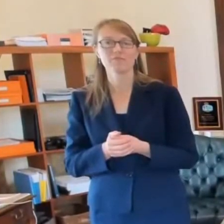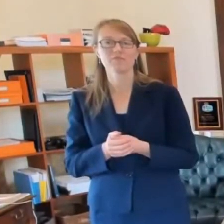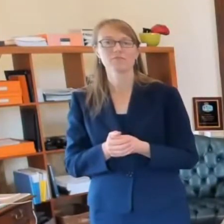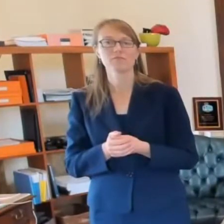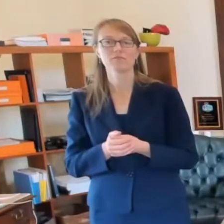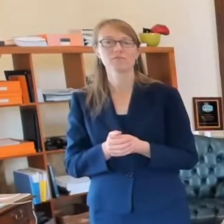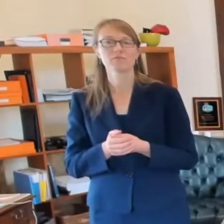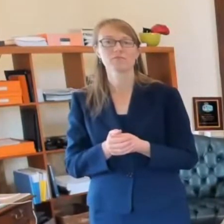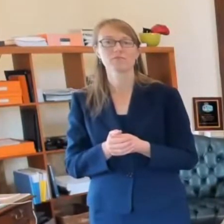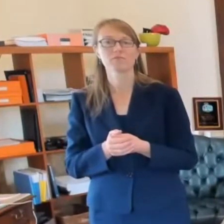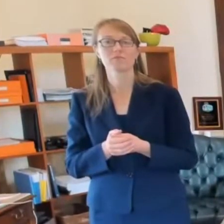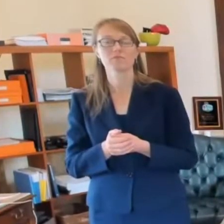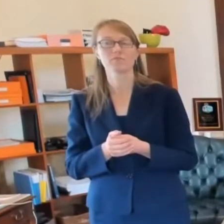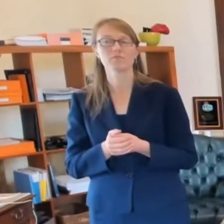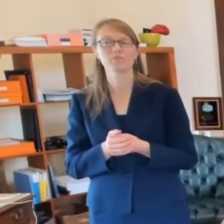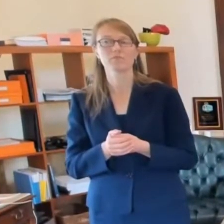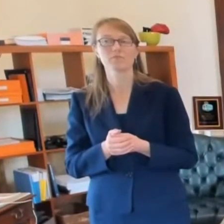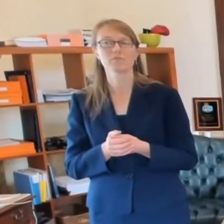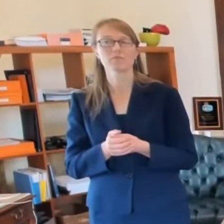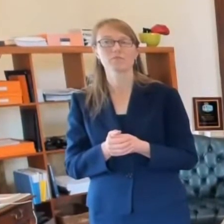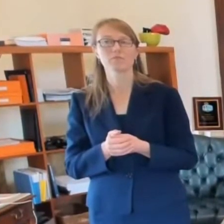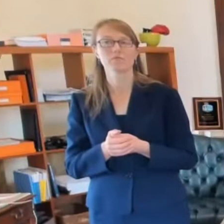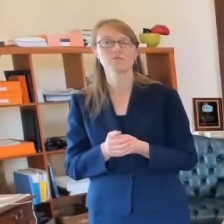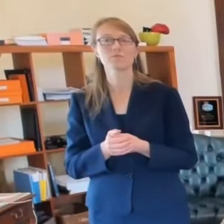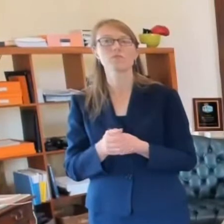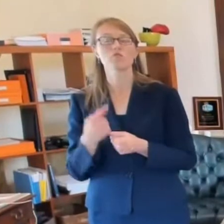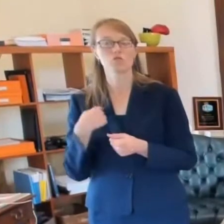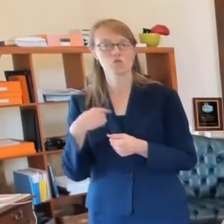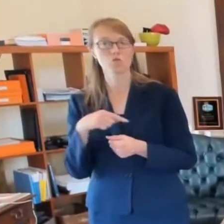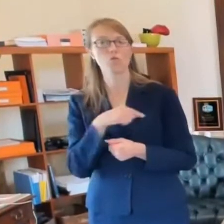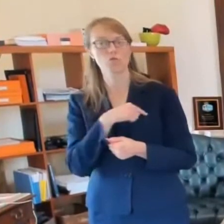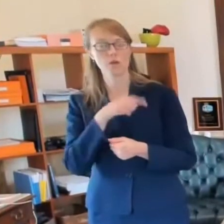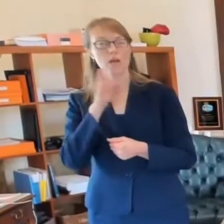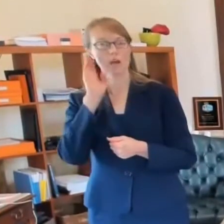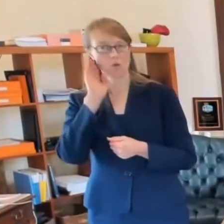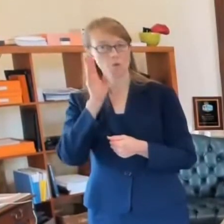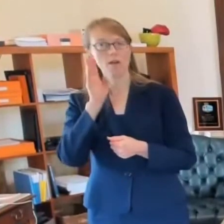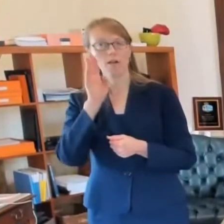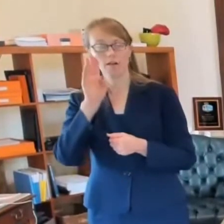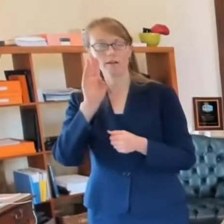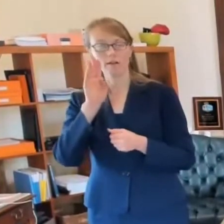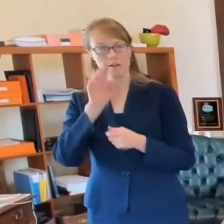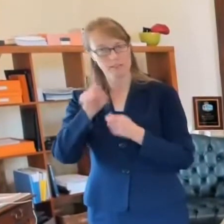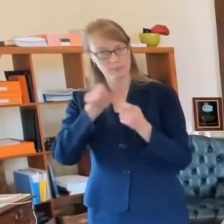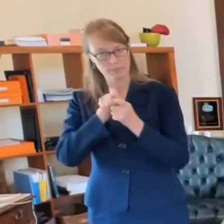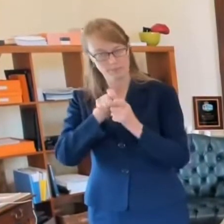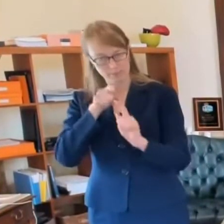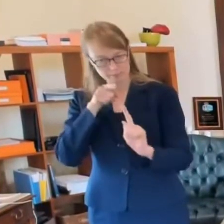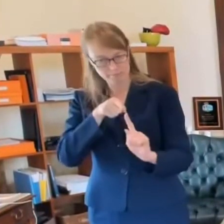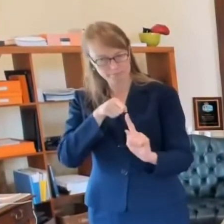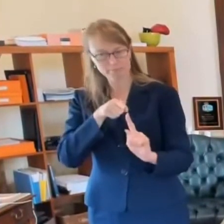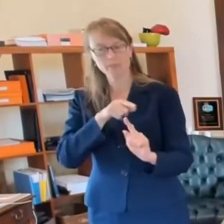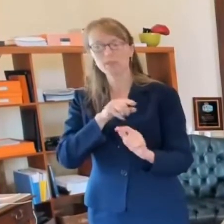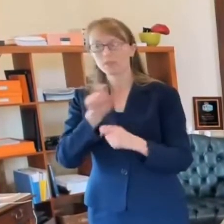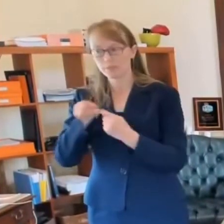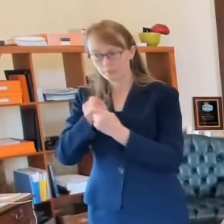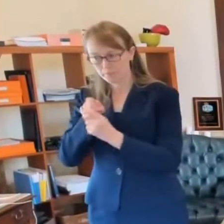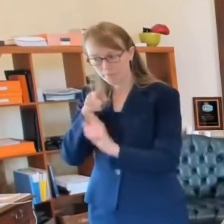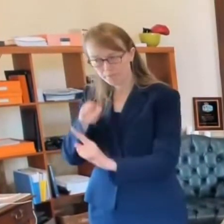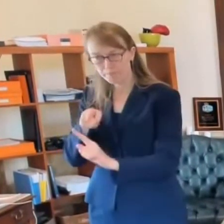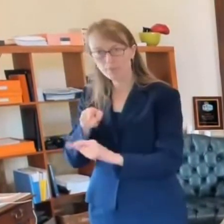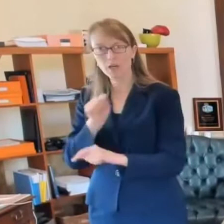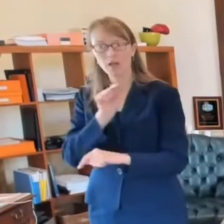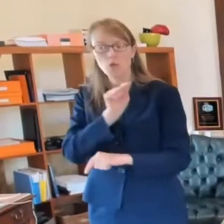So we're going to take this surgical approach with the businesses here in St. Louis and close those businesses that are not